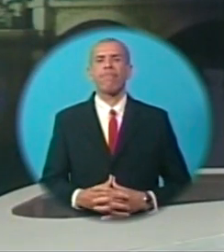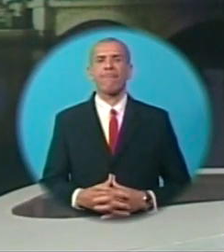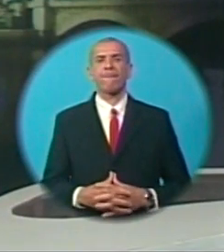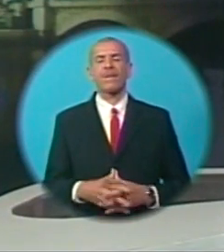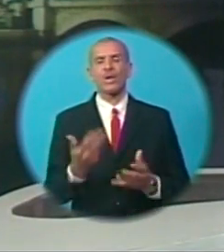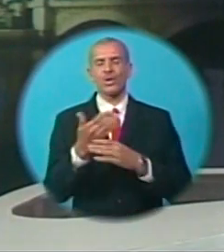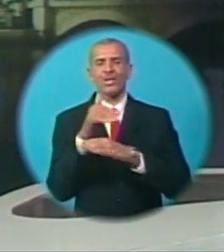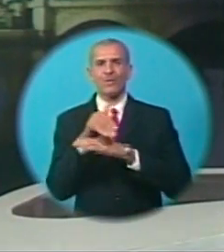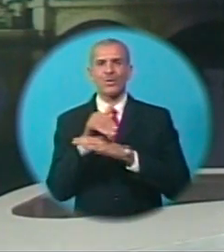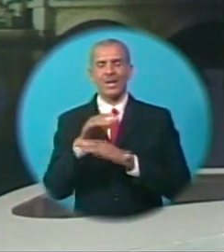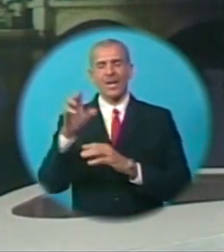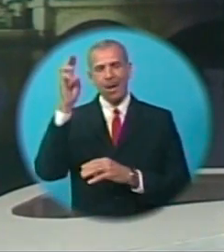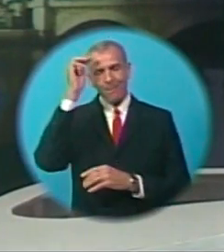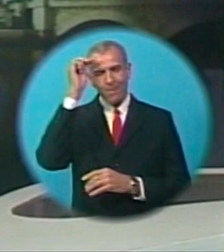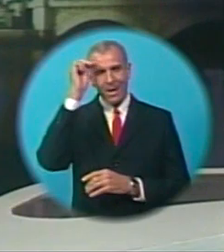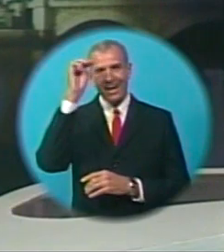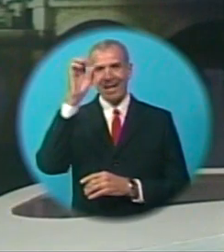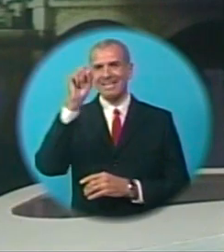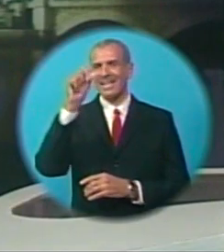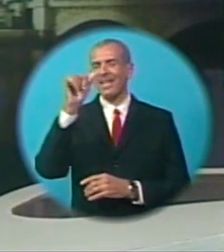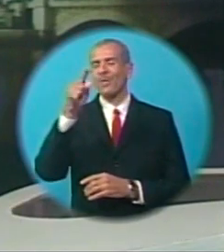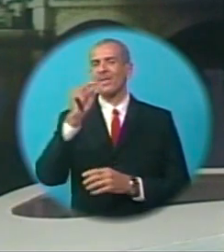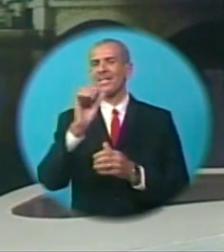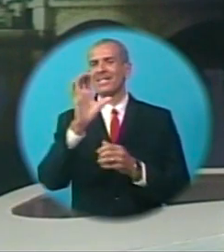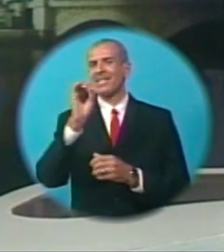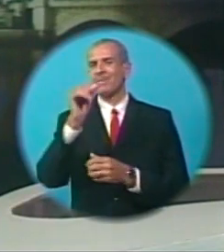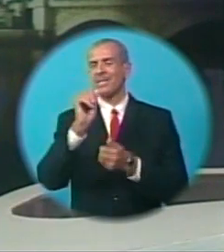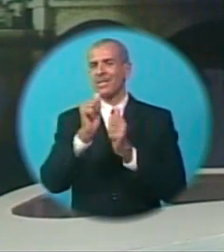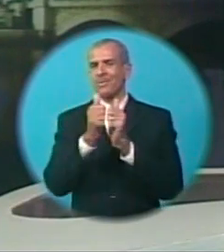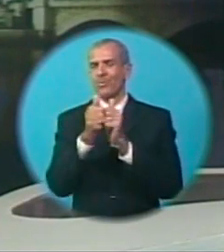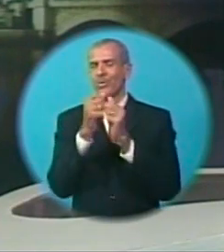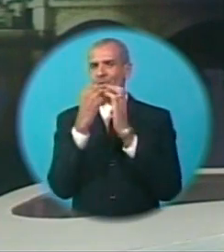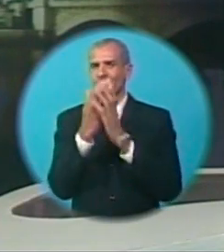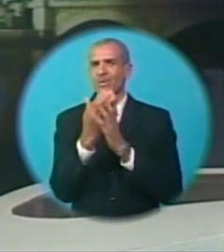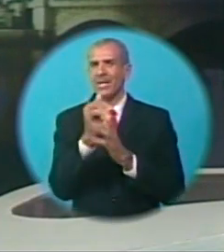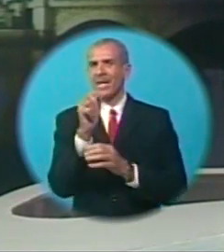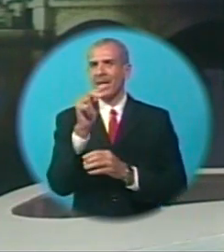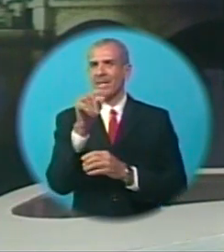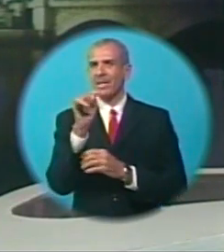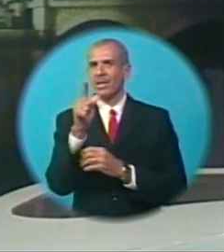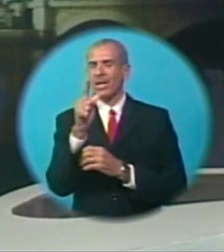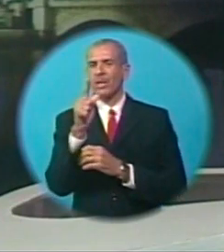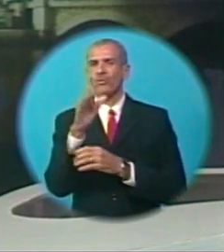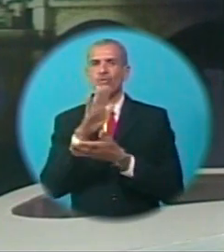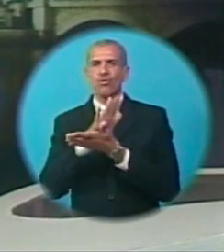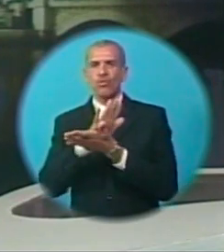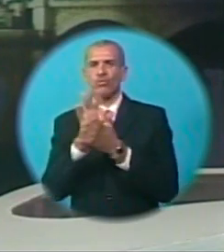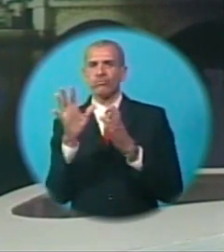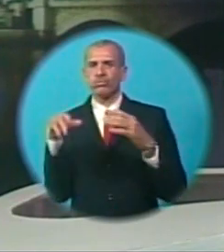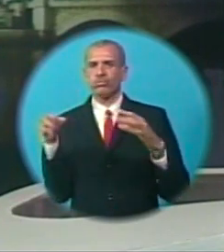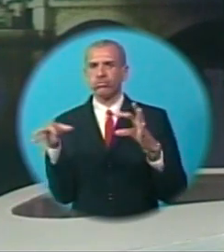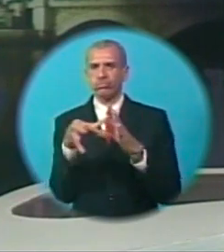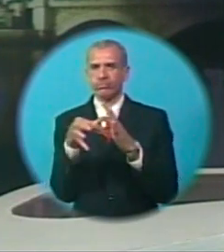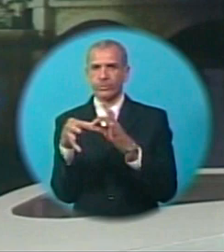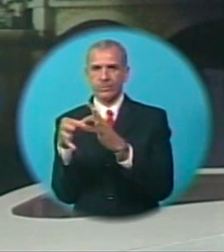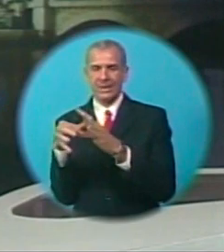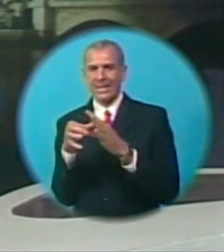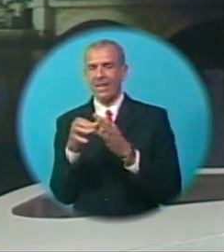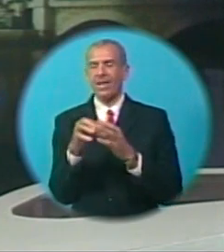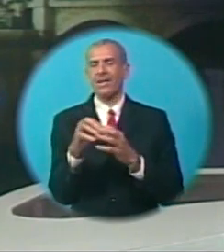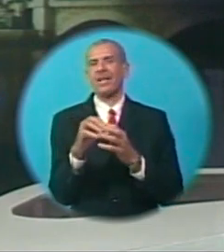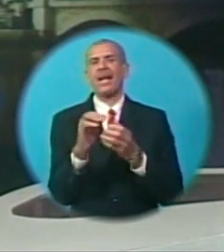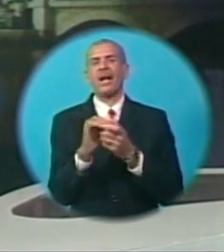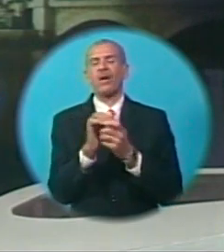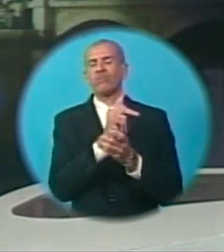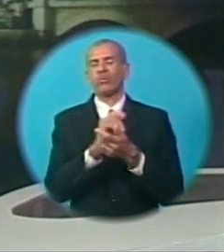A very good evening. I am Mark C. with your CBC Sports World. Antigua Combined Schools are the kings of the 30th annual Sir